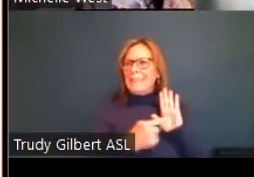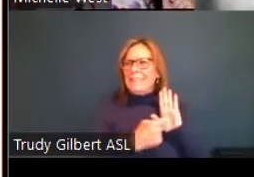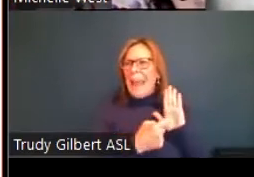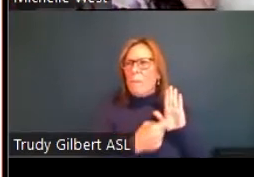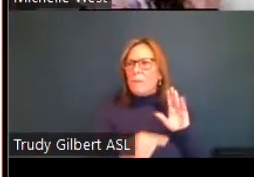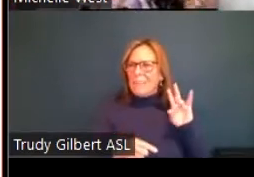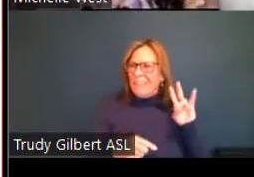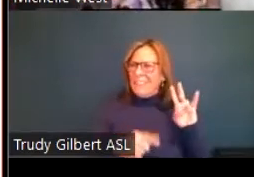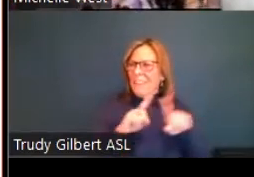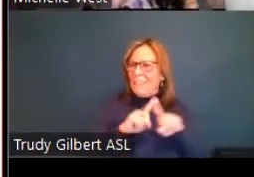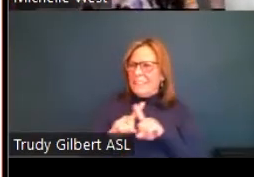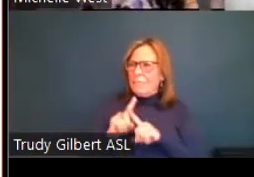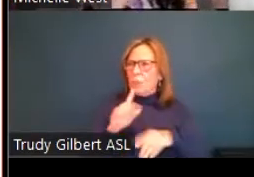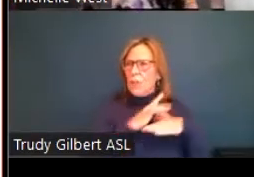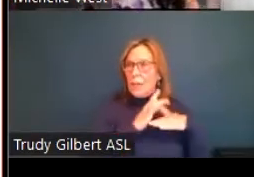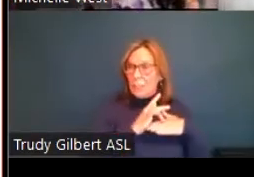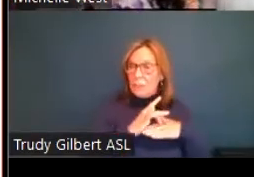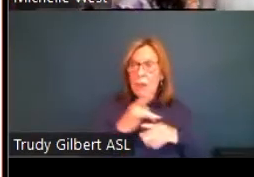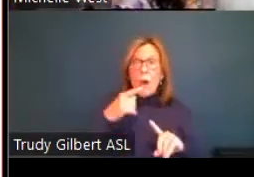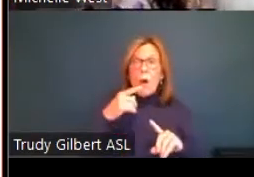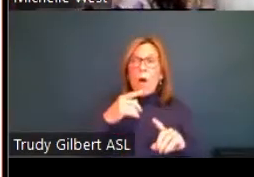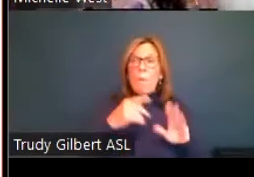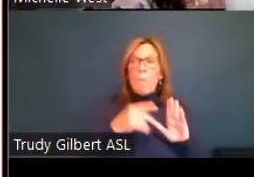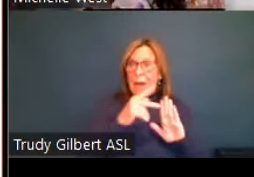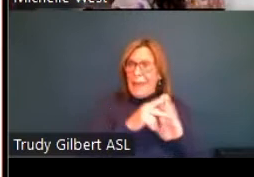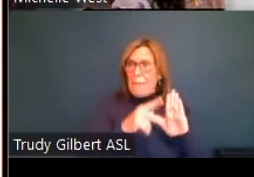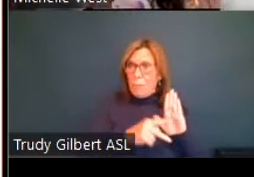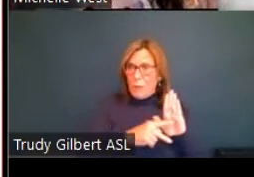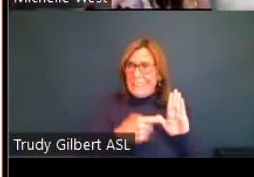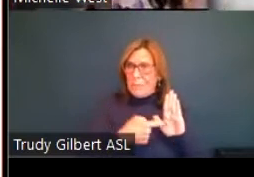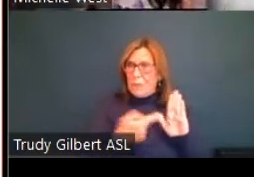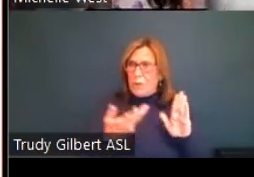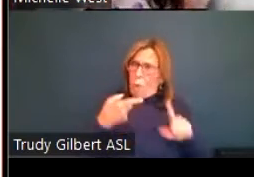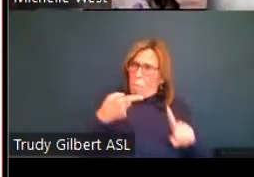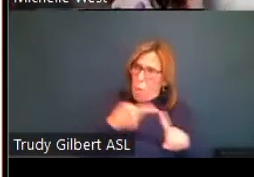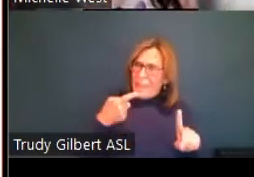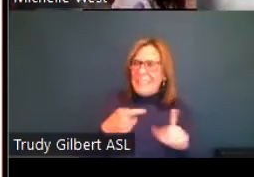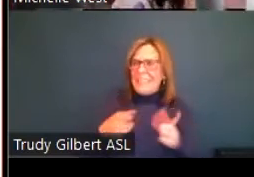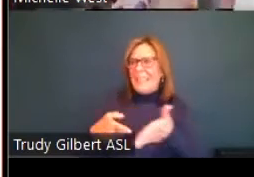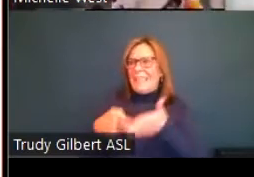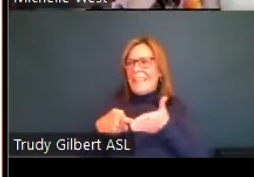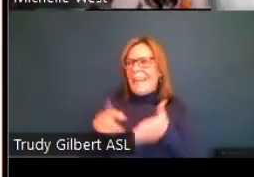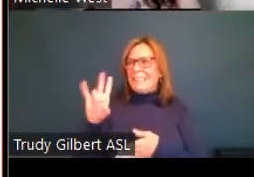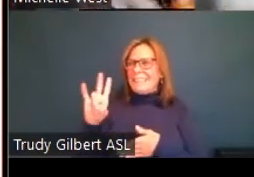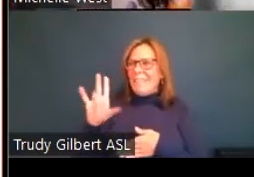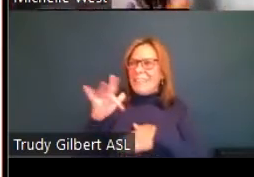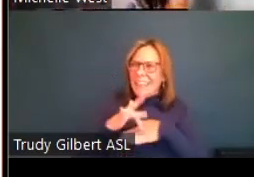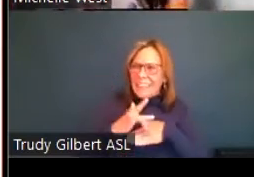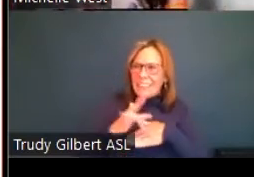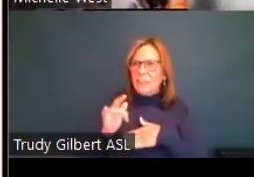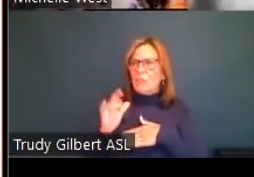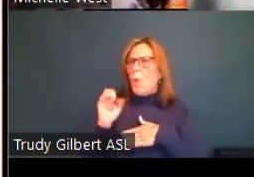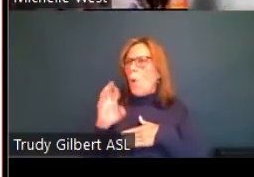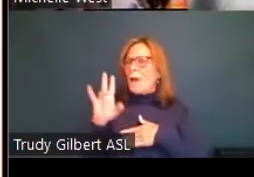but what the principle is that it takes seven touches or ads before